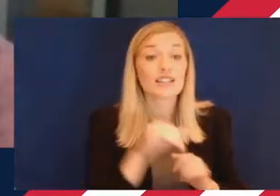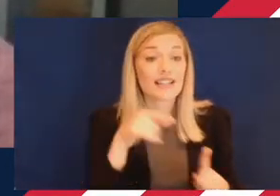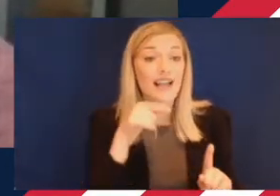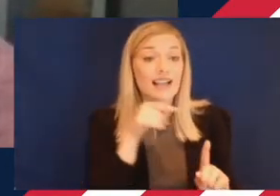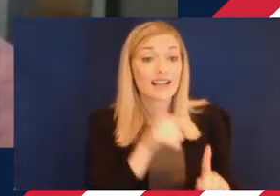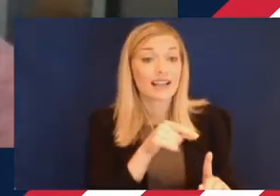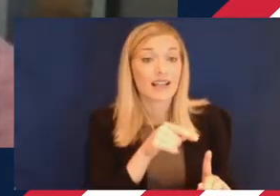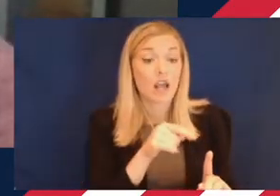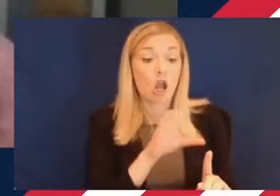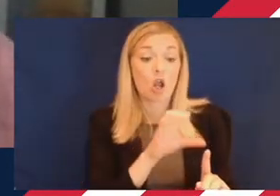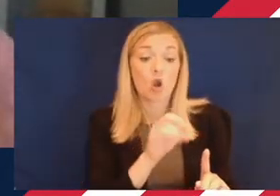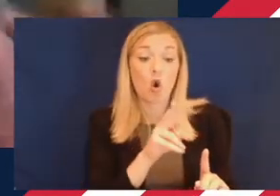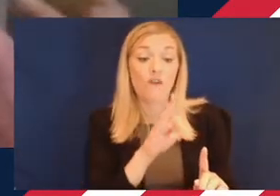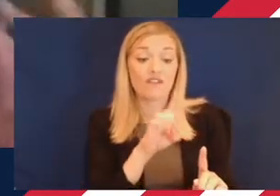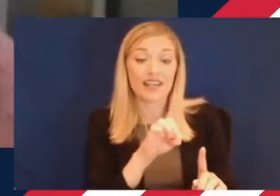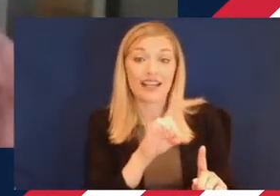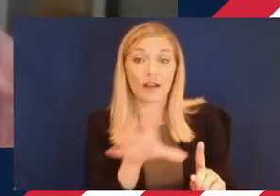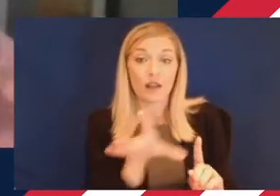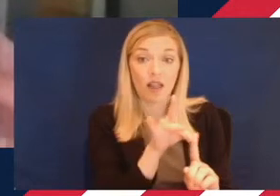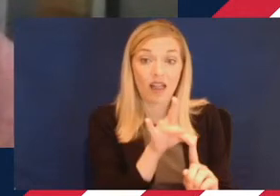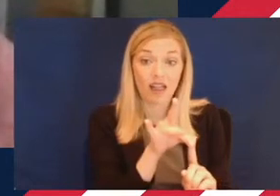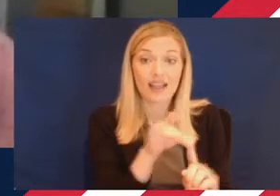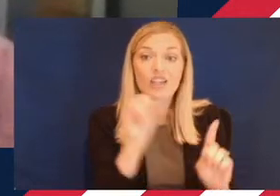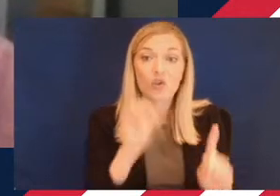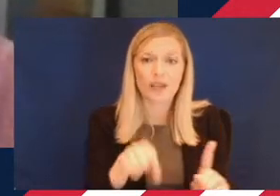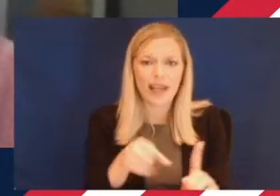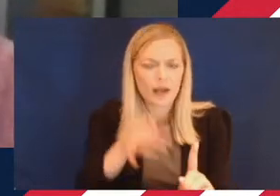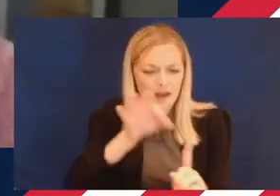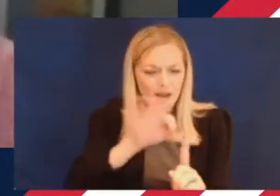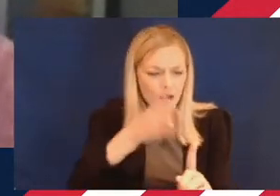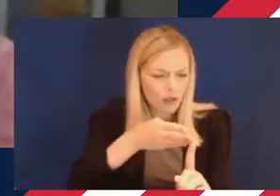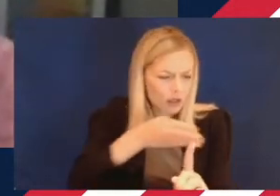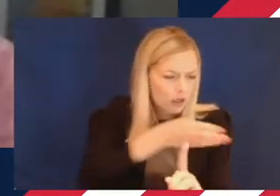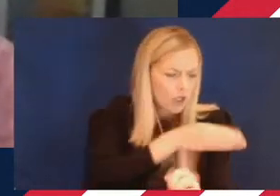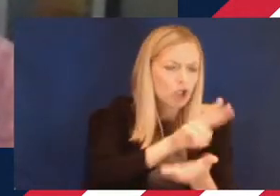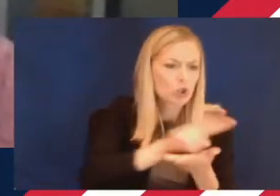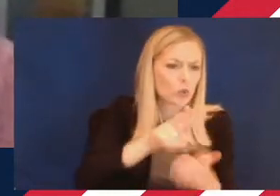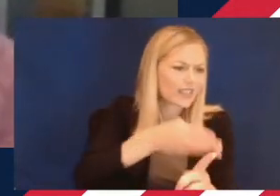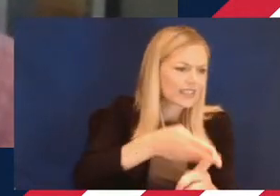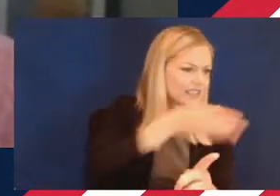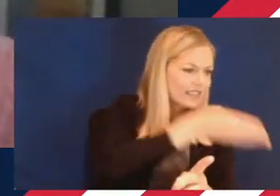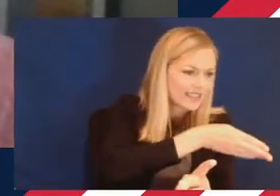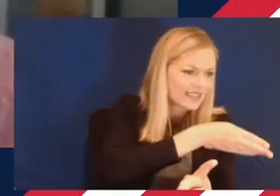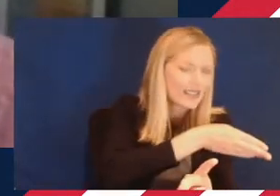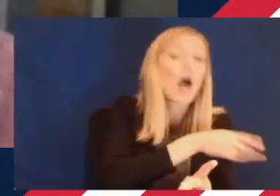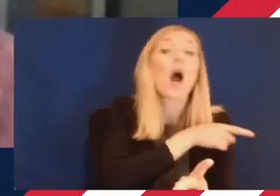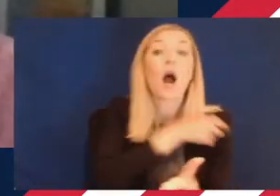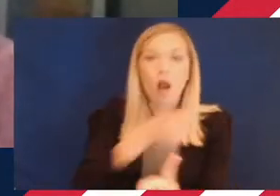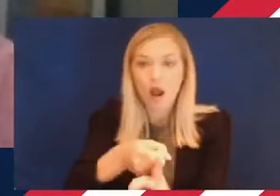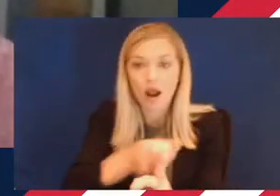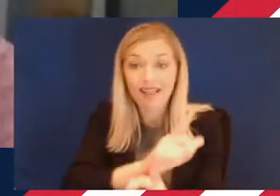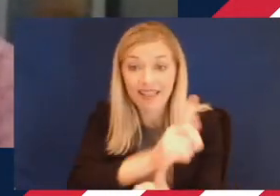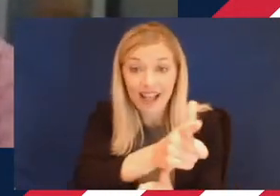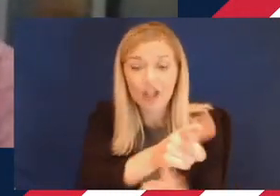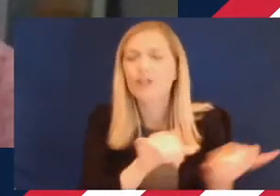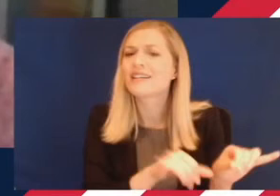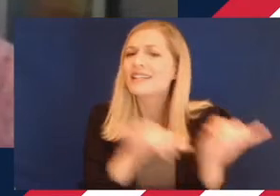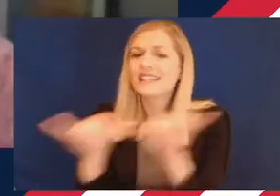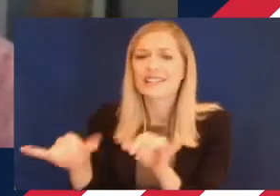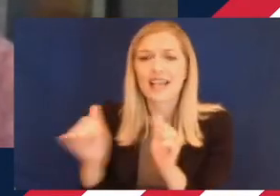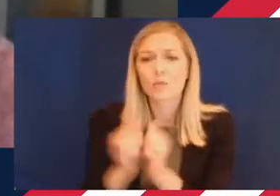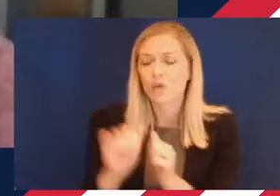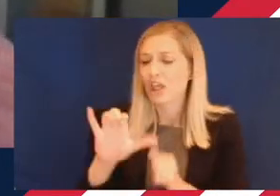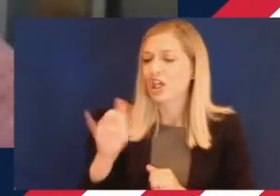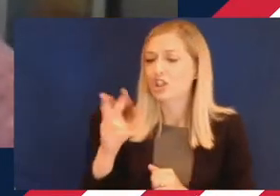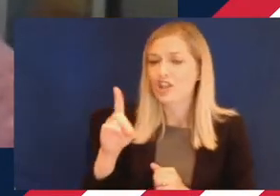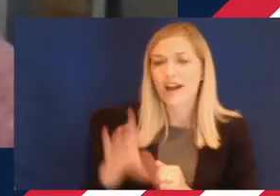earlier, adversities in early childhood play out later, filling our hospital beds and deteriorating our public's